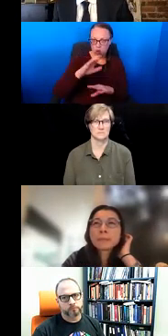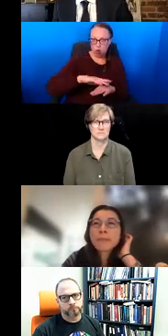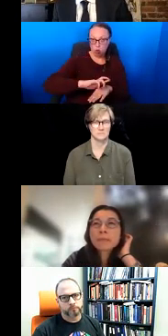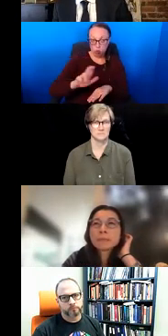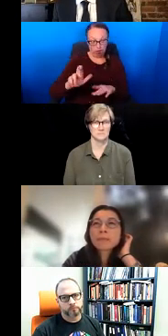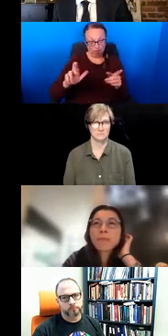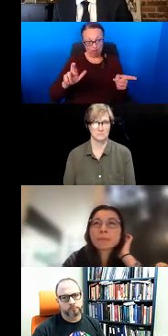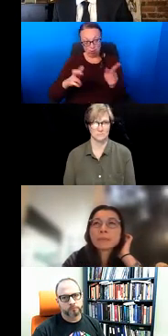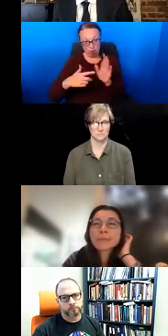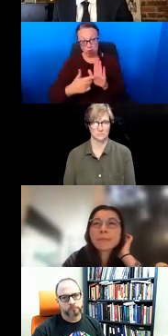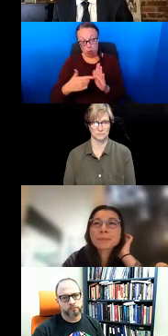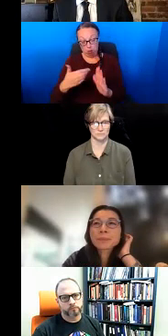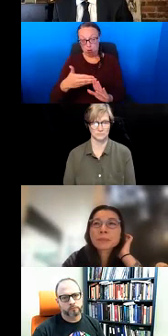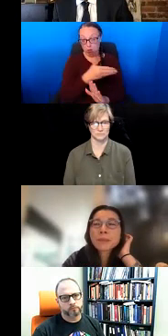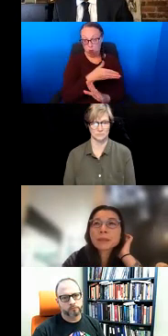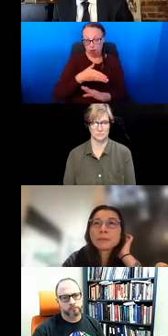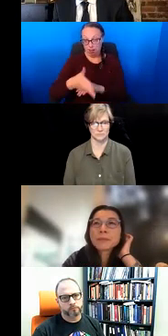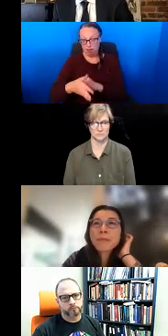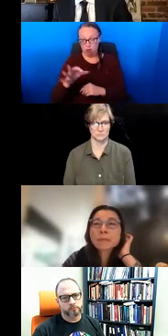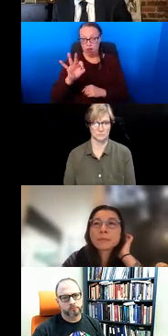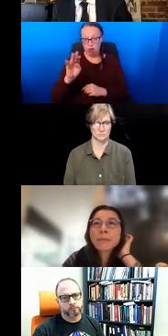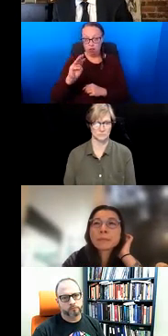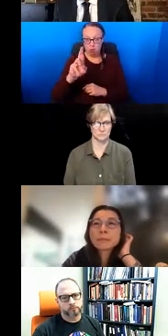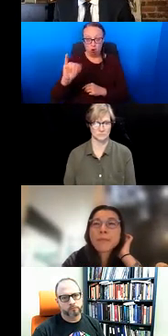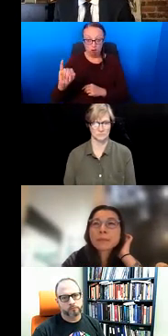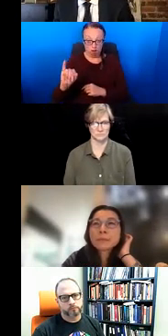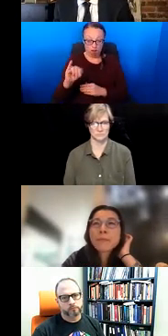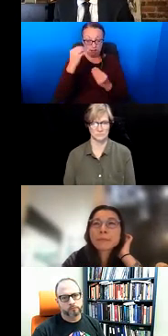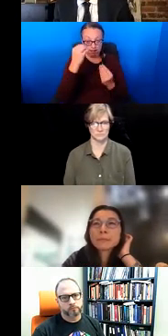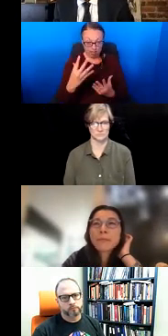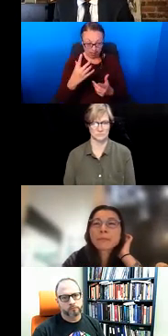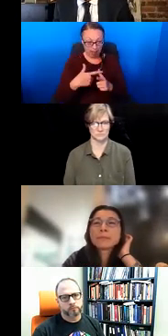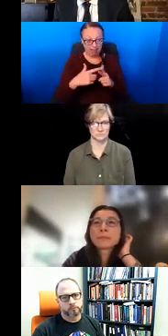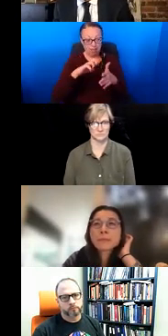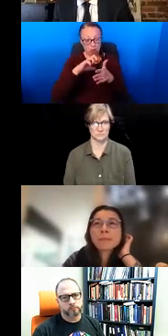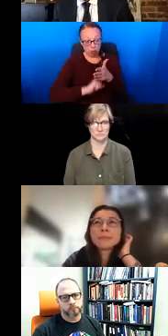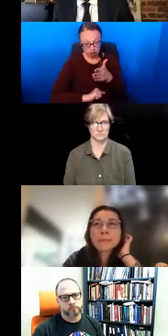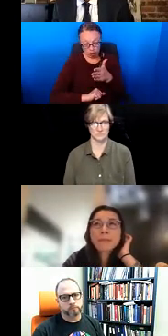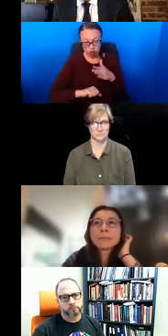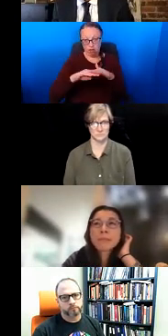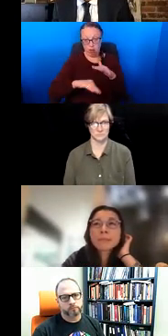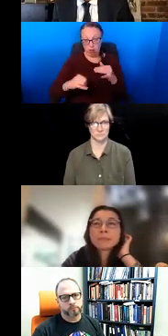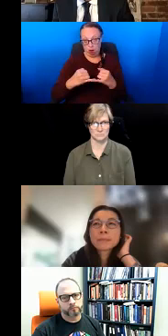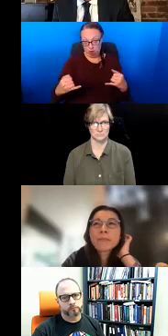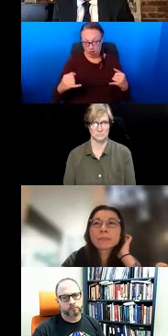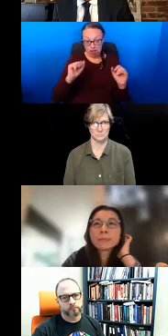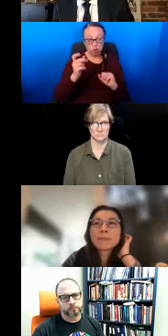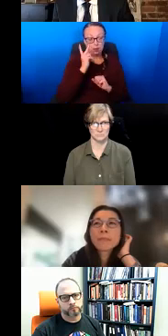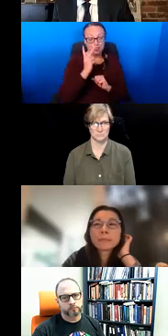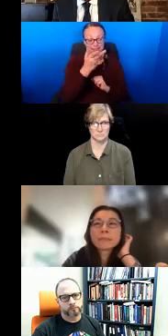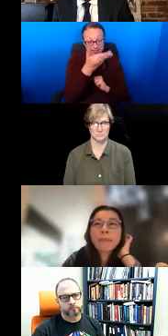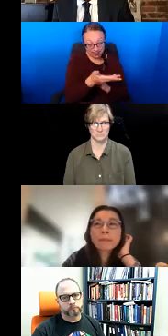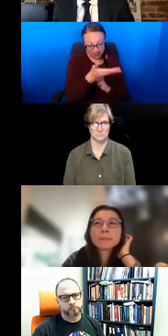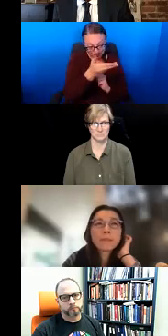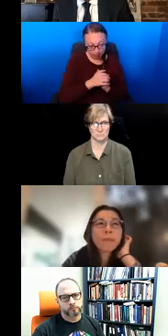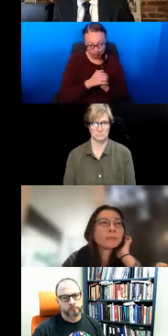here is before and after fMRI data, and then a subtraction in the bottom line there, where you can see that